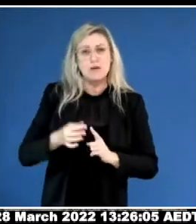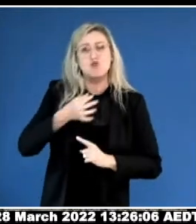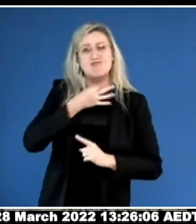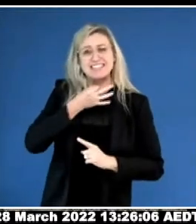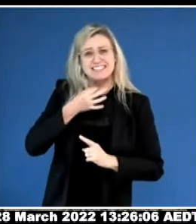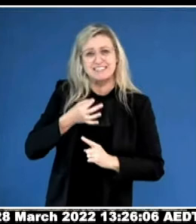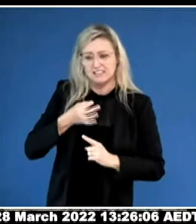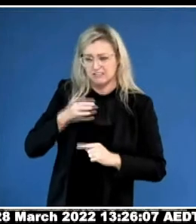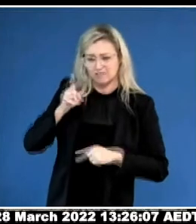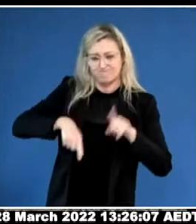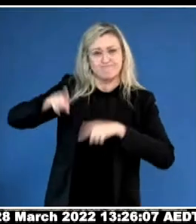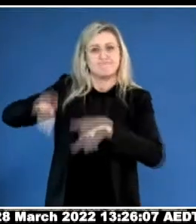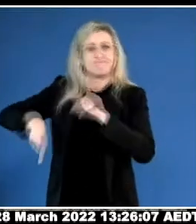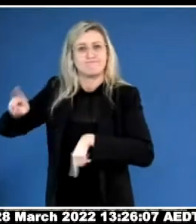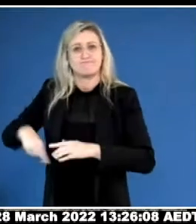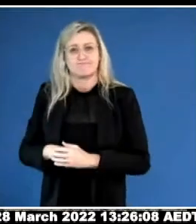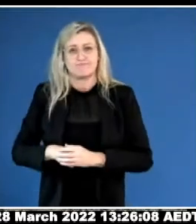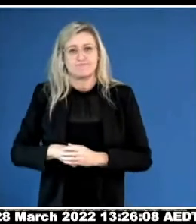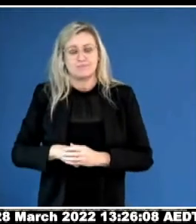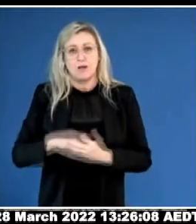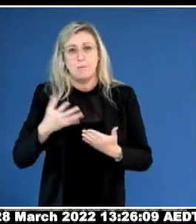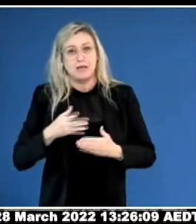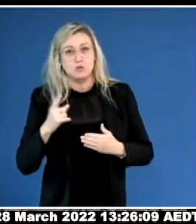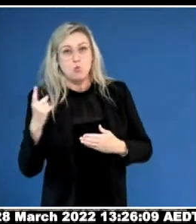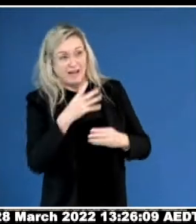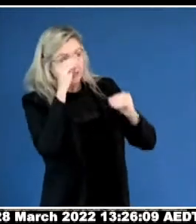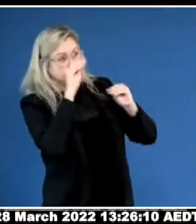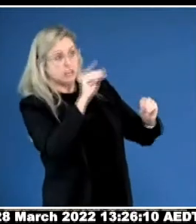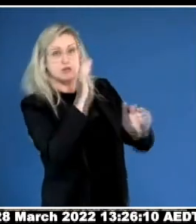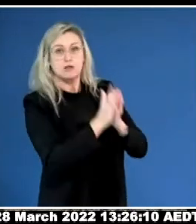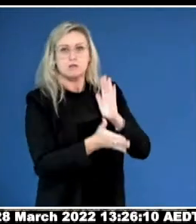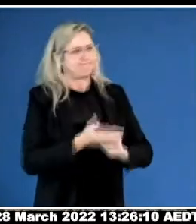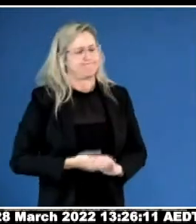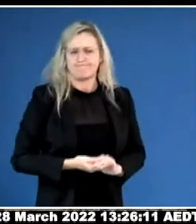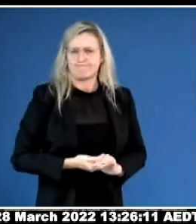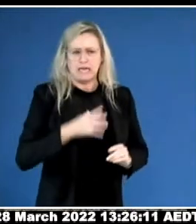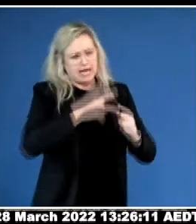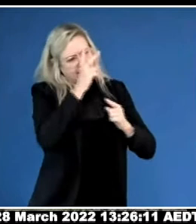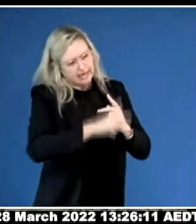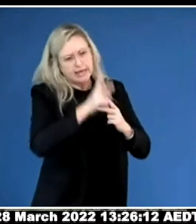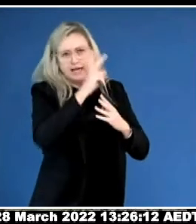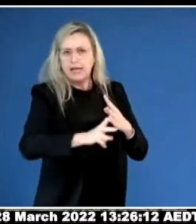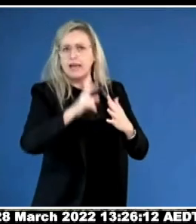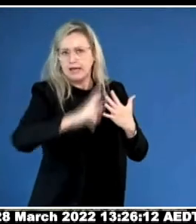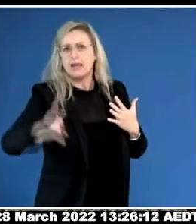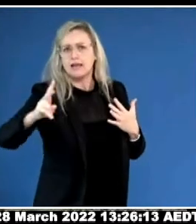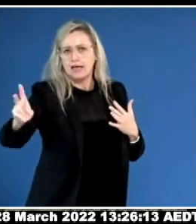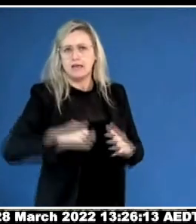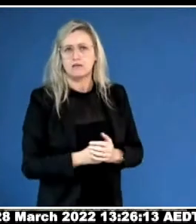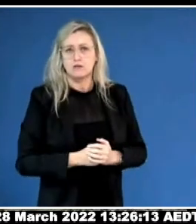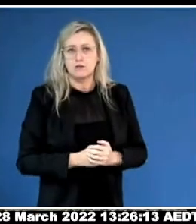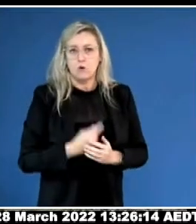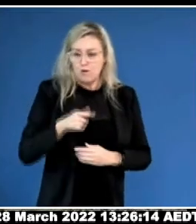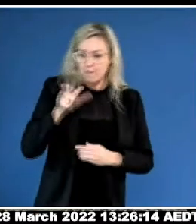it can't be a one-off thing either. It is something that needs to be done again and again and again, because somebody's risk can change within a